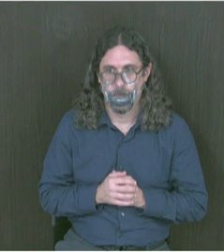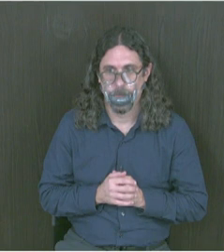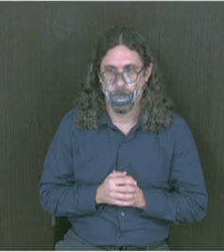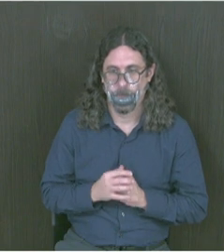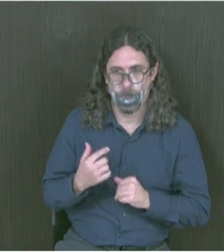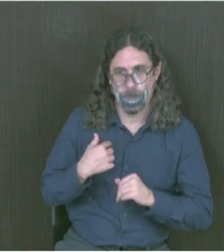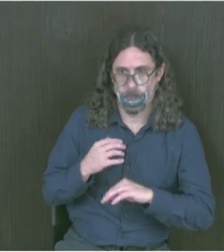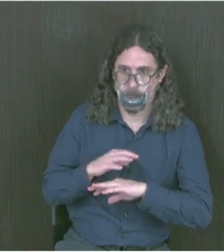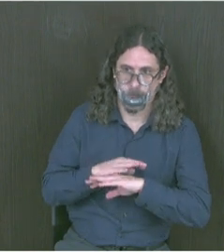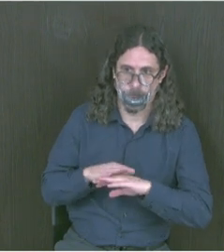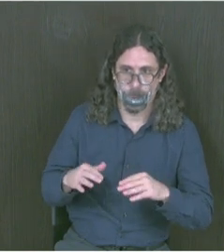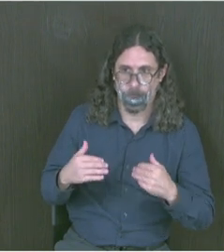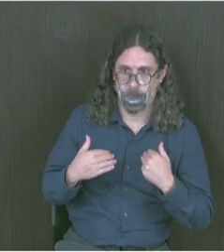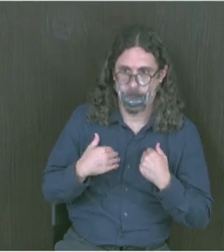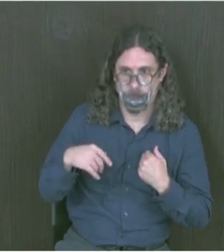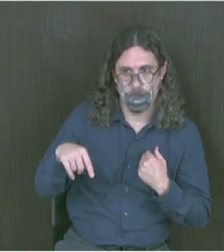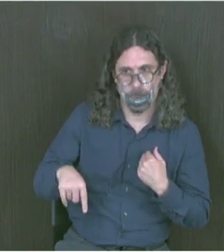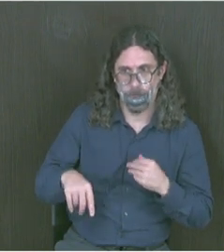factually